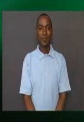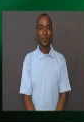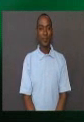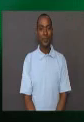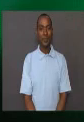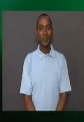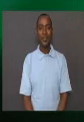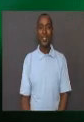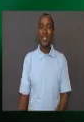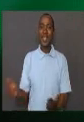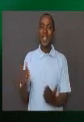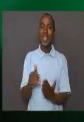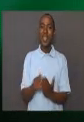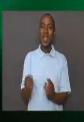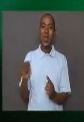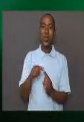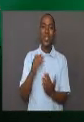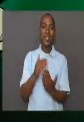Let's get back to our lesson.